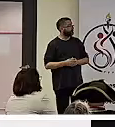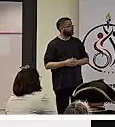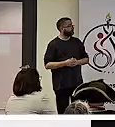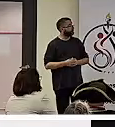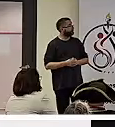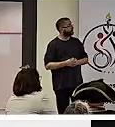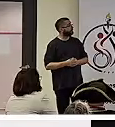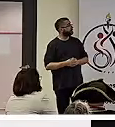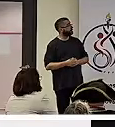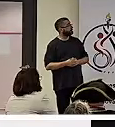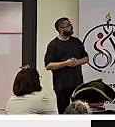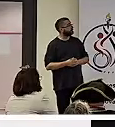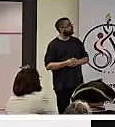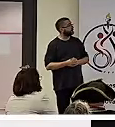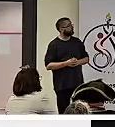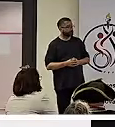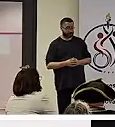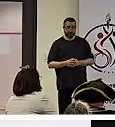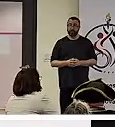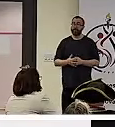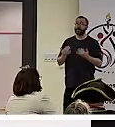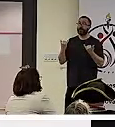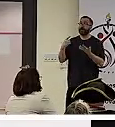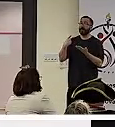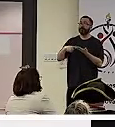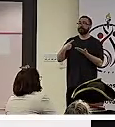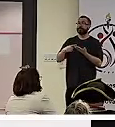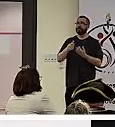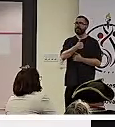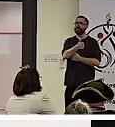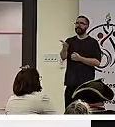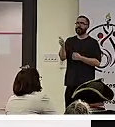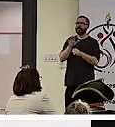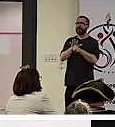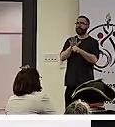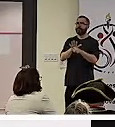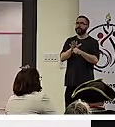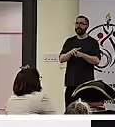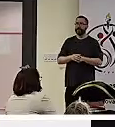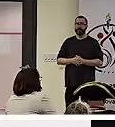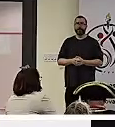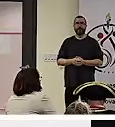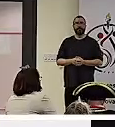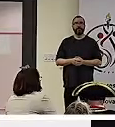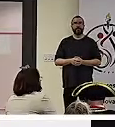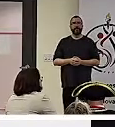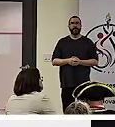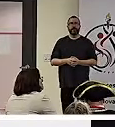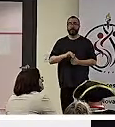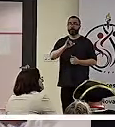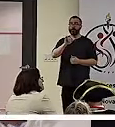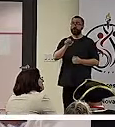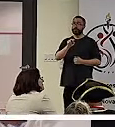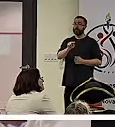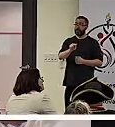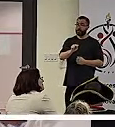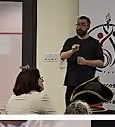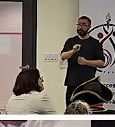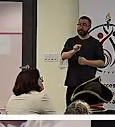So now we're going to talk about self-advocacy, because that's really important to us, right? So, Jen, why